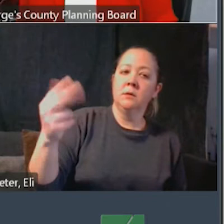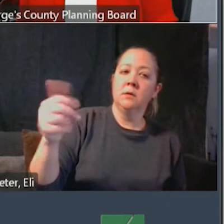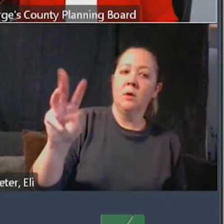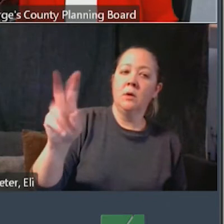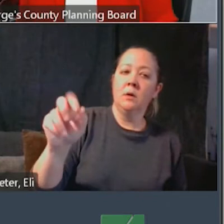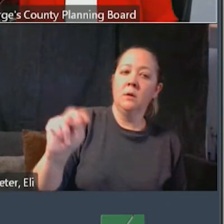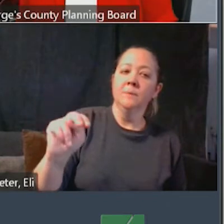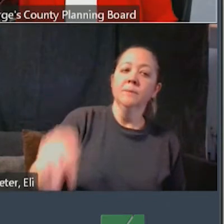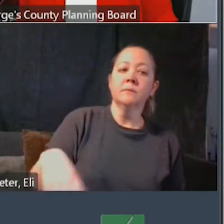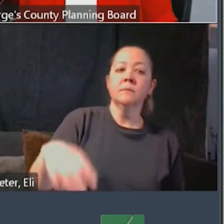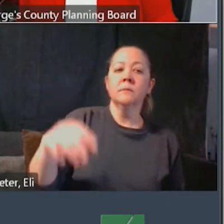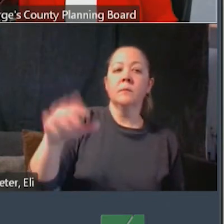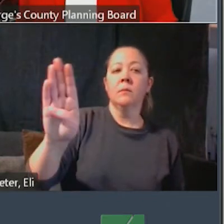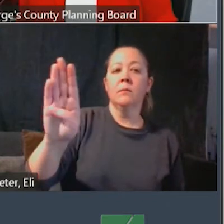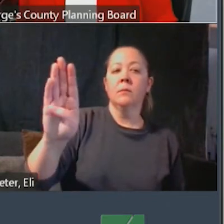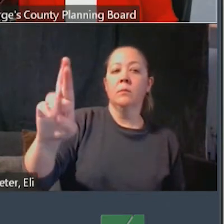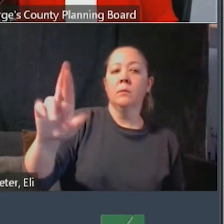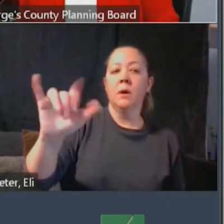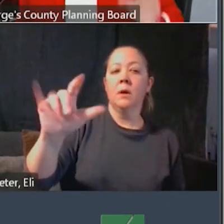Regina Bryan,